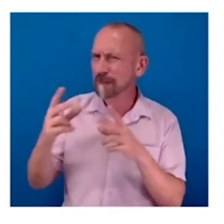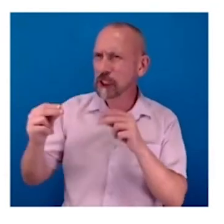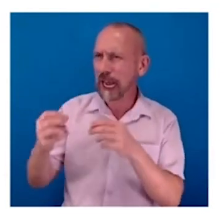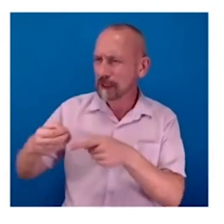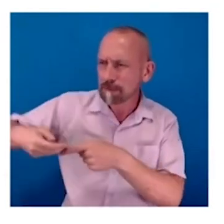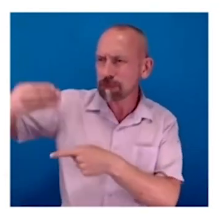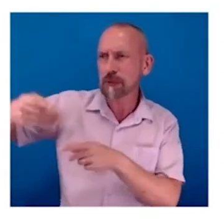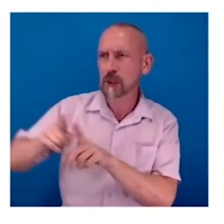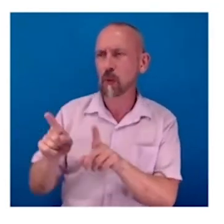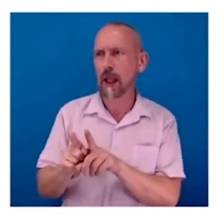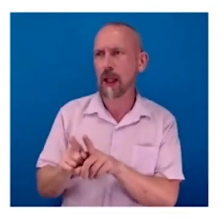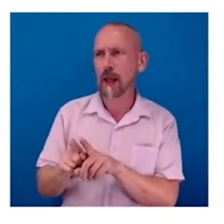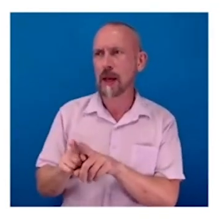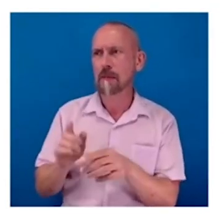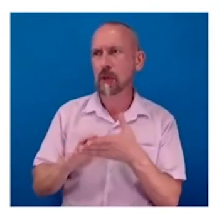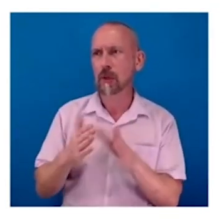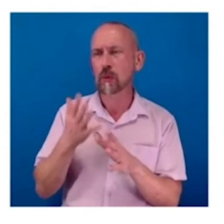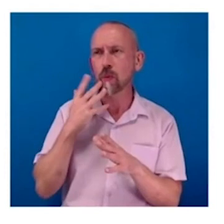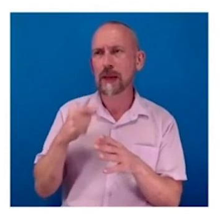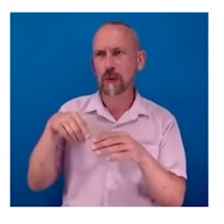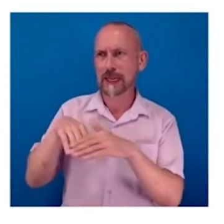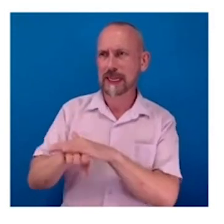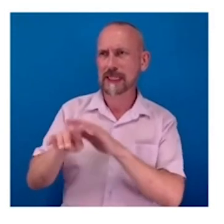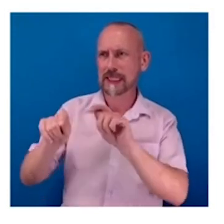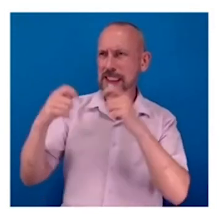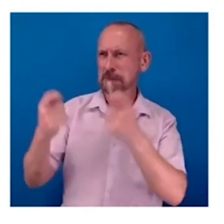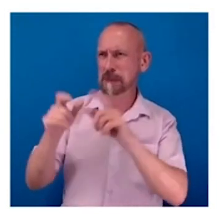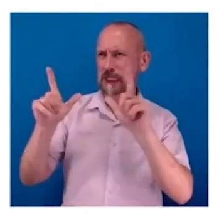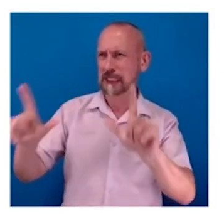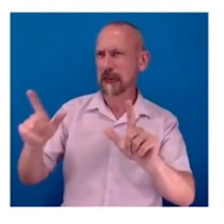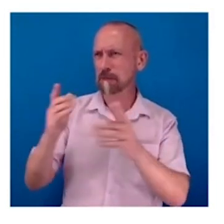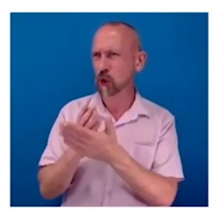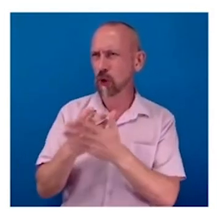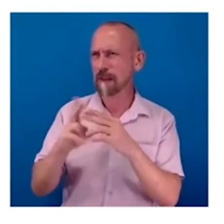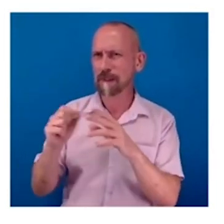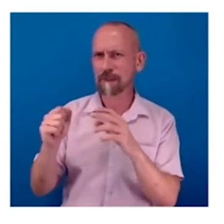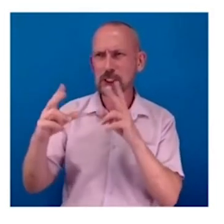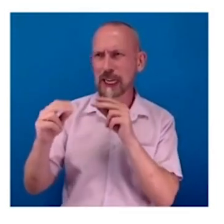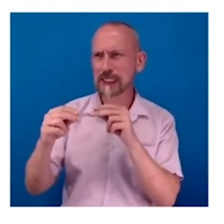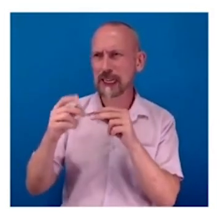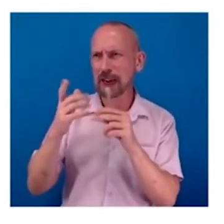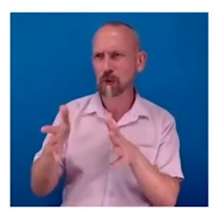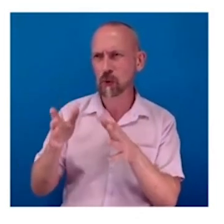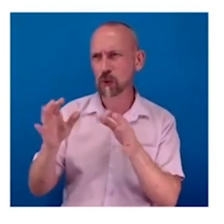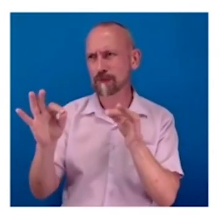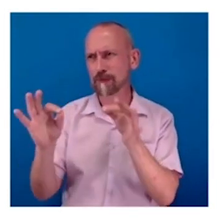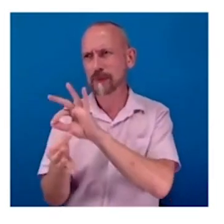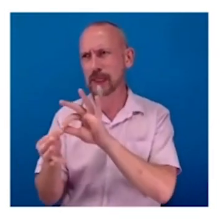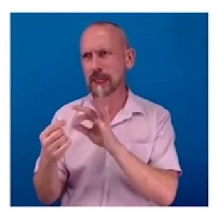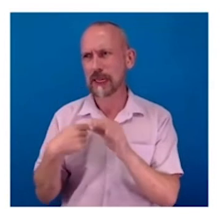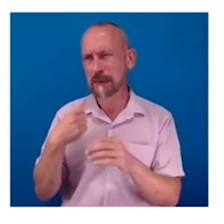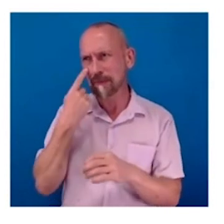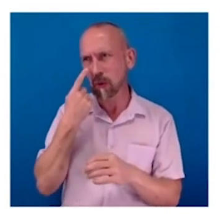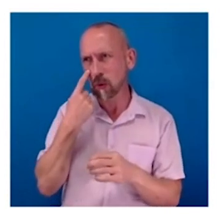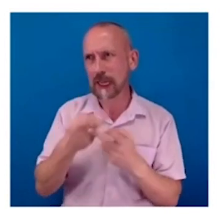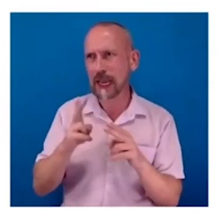in that room with the chat. Yeah. I could possibly get, I don't know if there's any chat going on. I'd have to lose this screen to do that. So I'm just going to see if anybody,